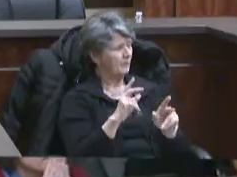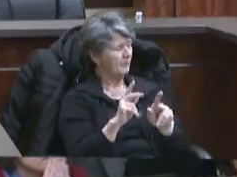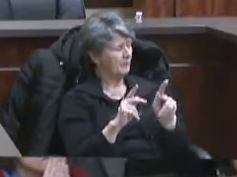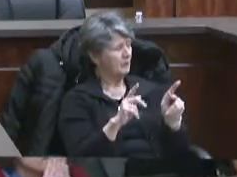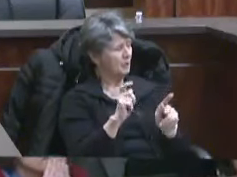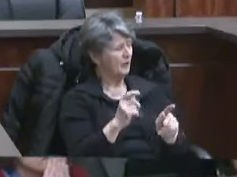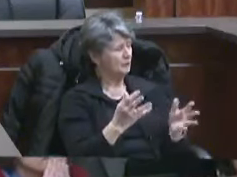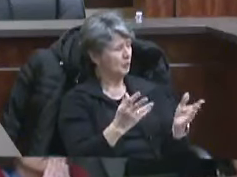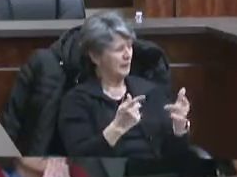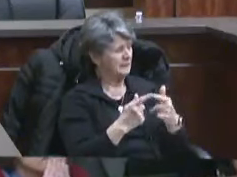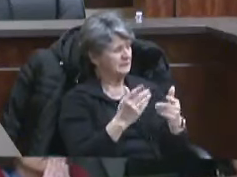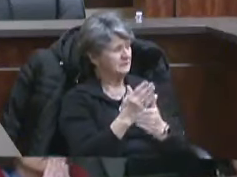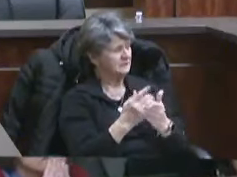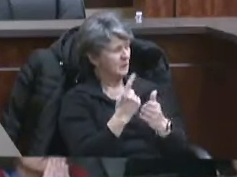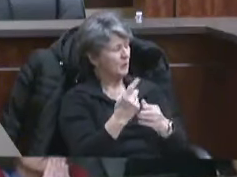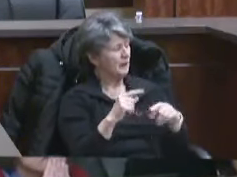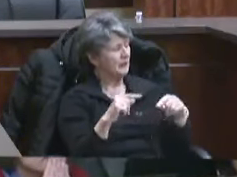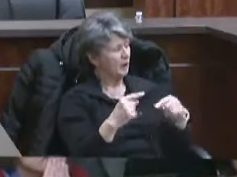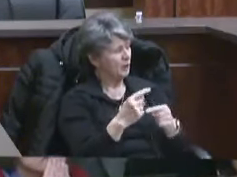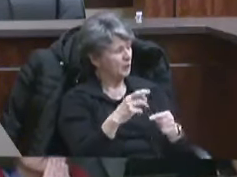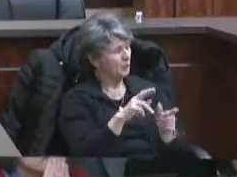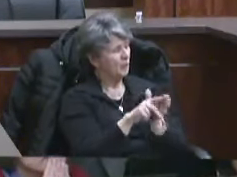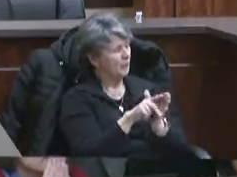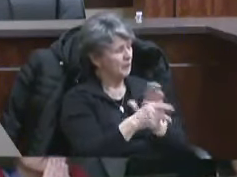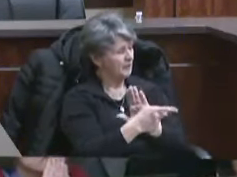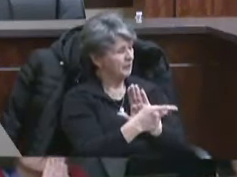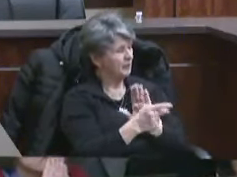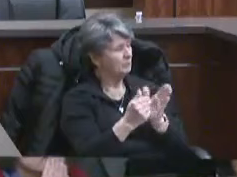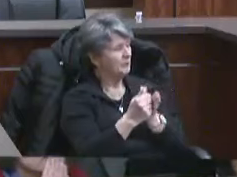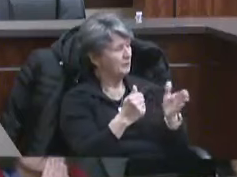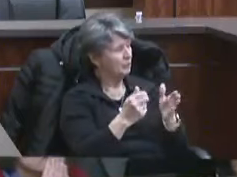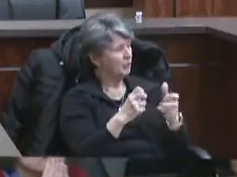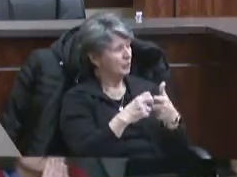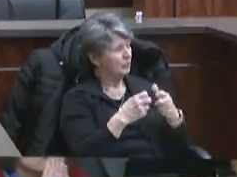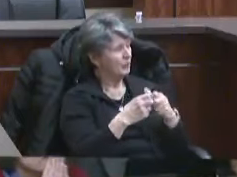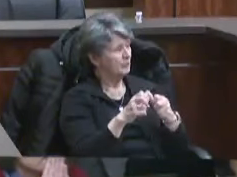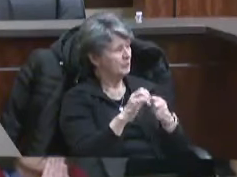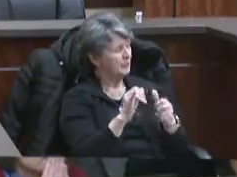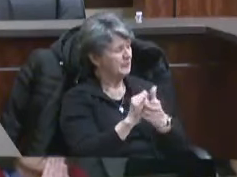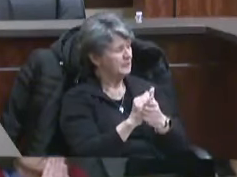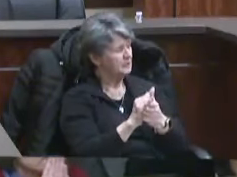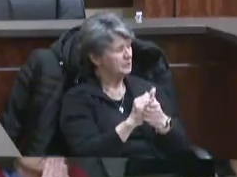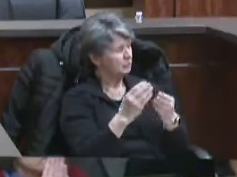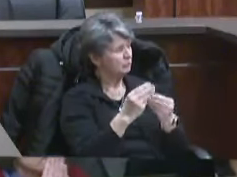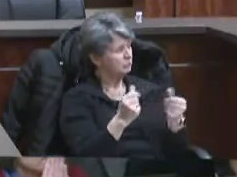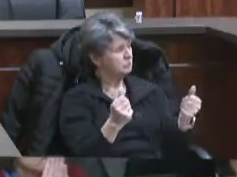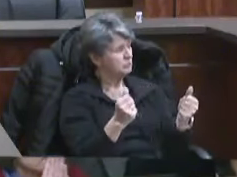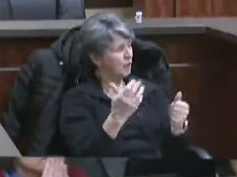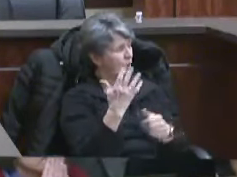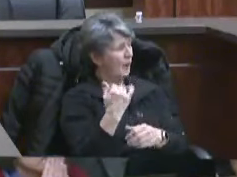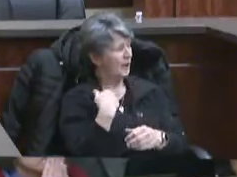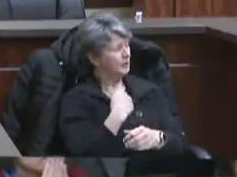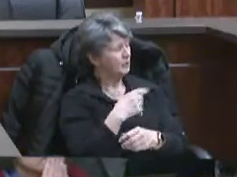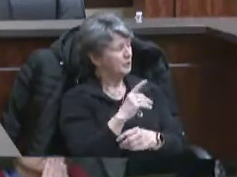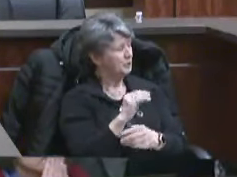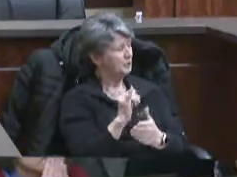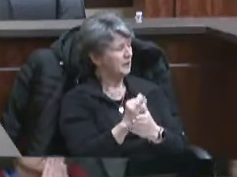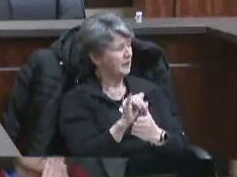till somebody gets hurt or even killed before problems like this are addressed? Why do we do that as human